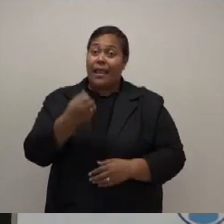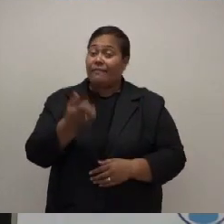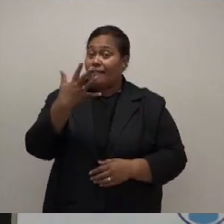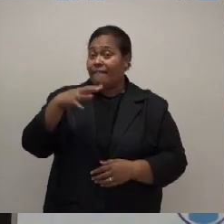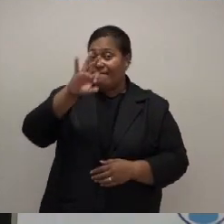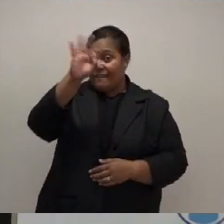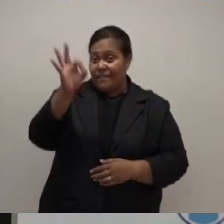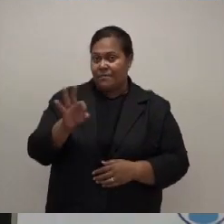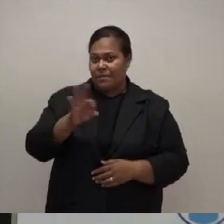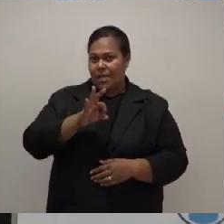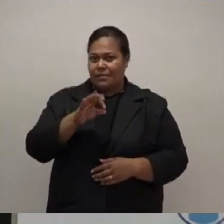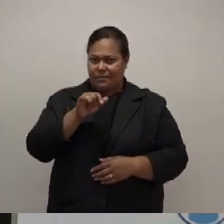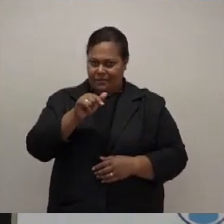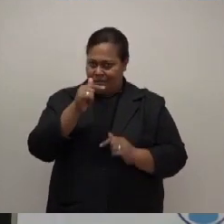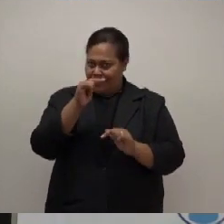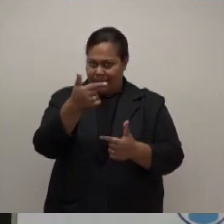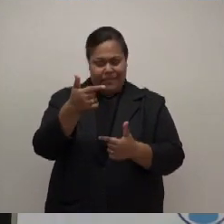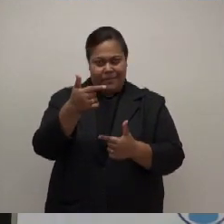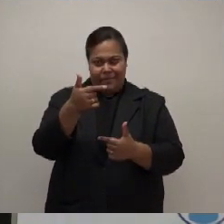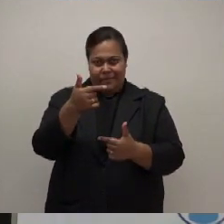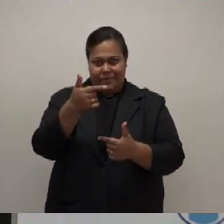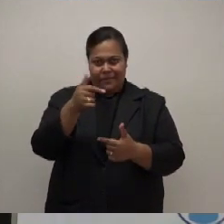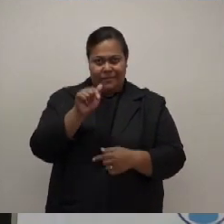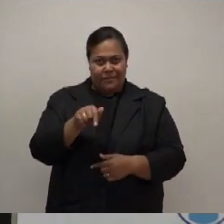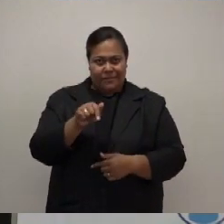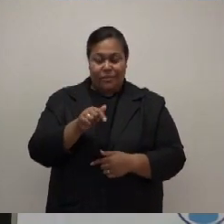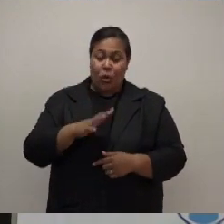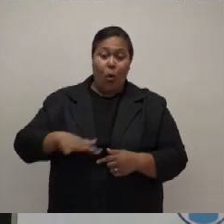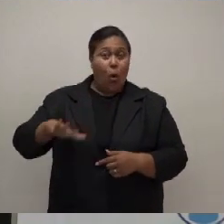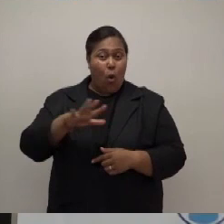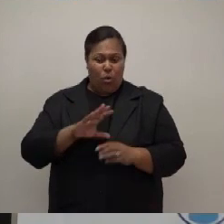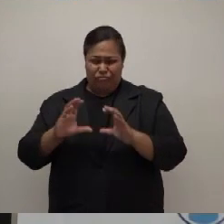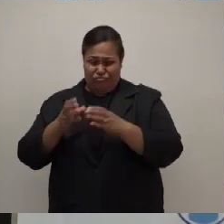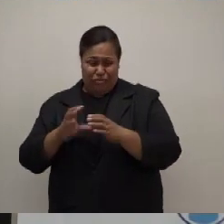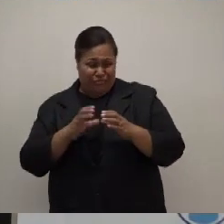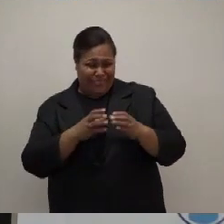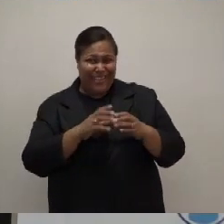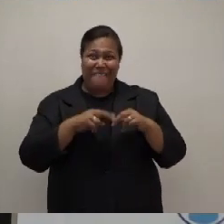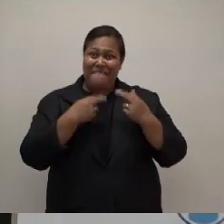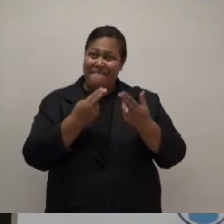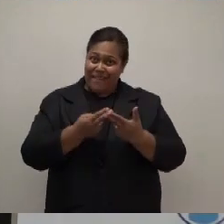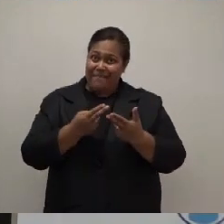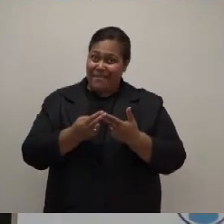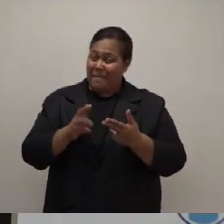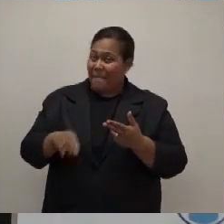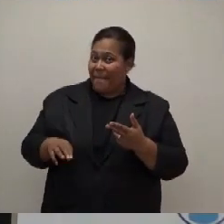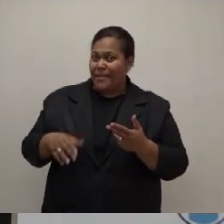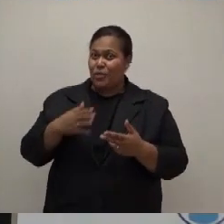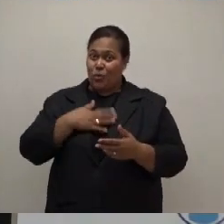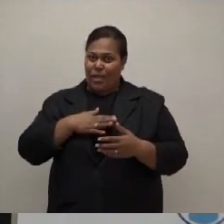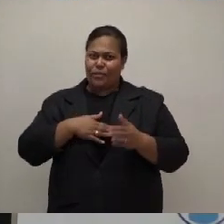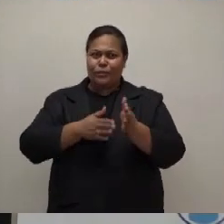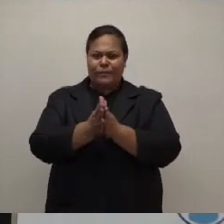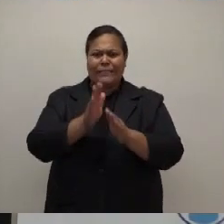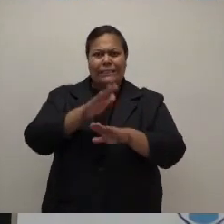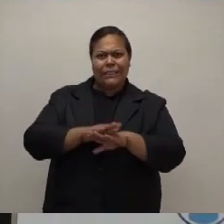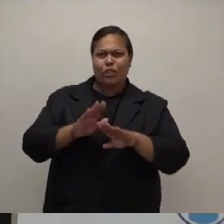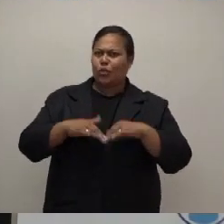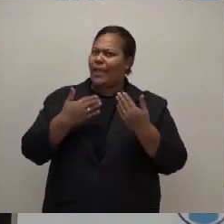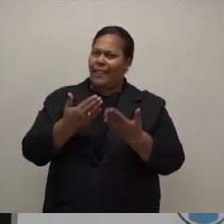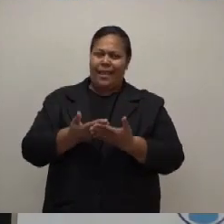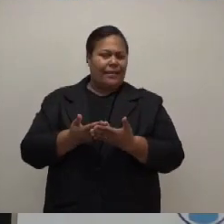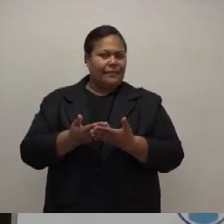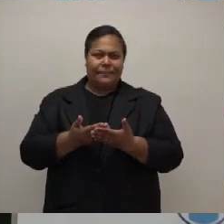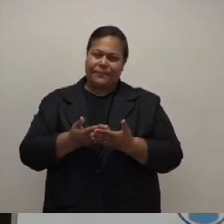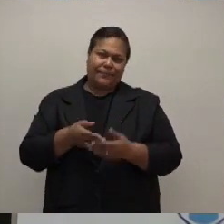of capacity. All groupings of theater goers, friends and family members who attend and sit together